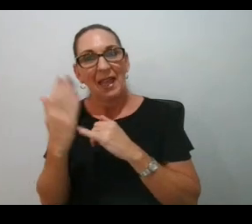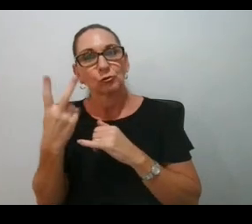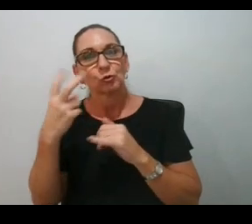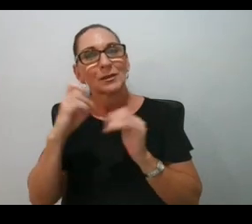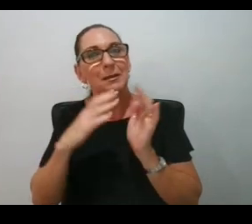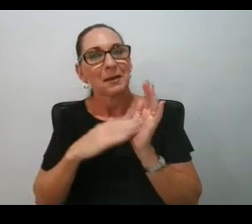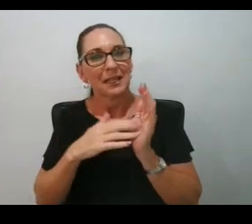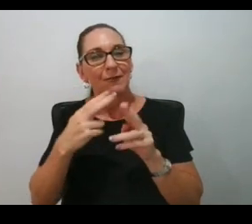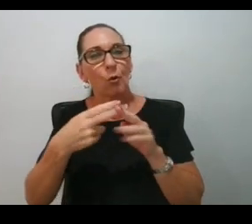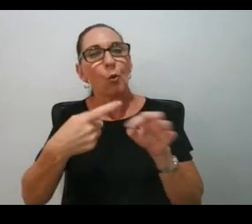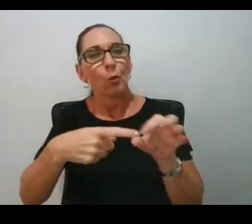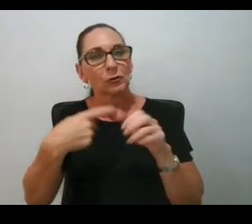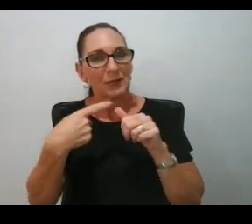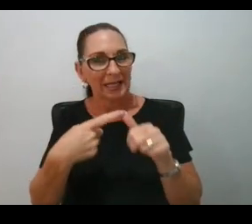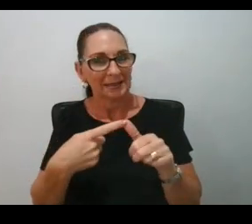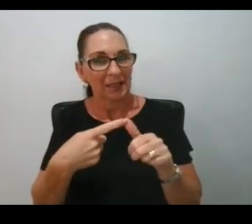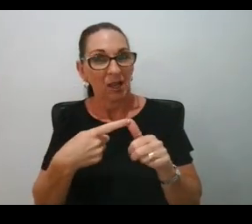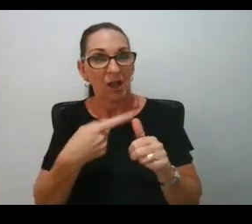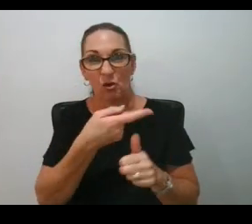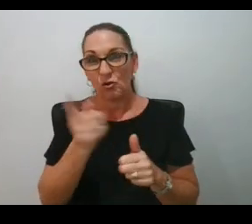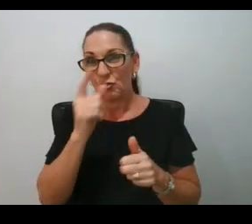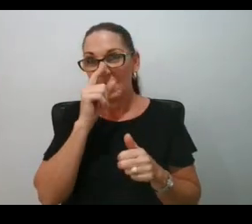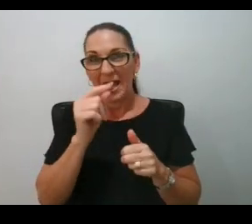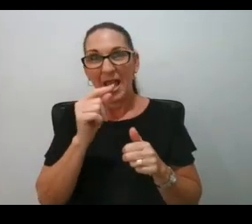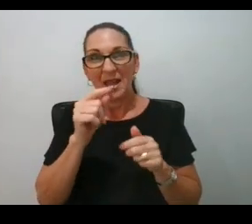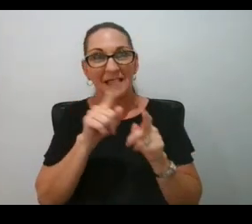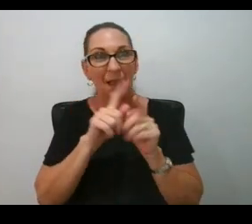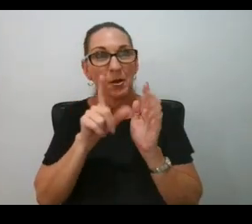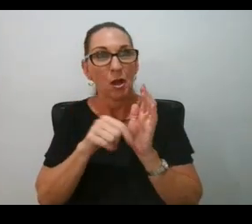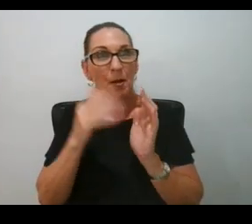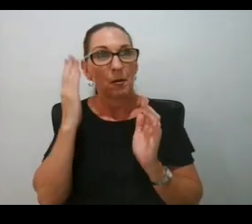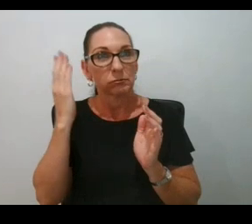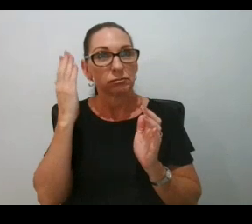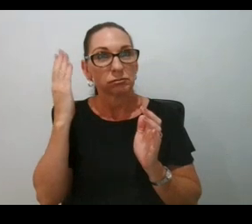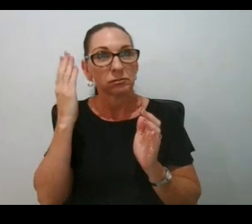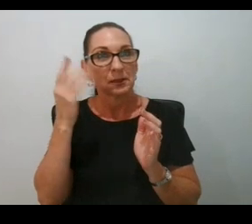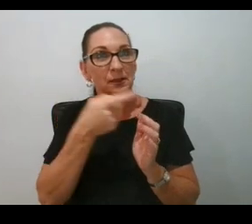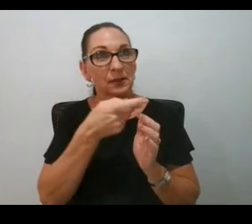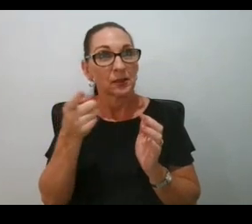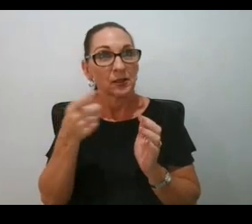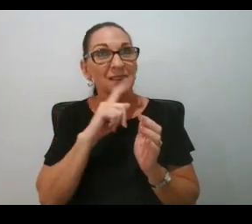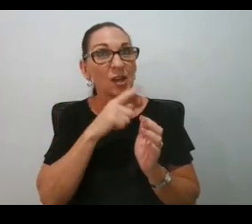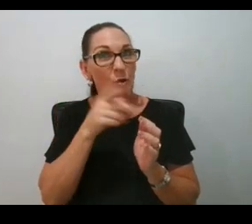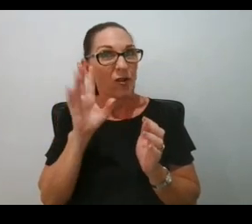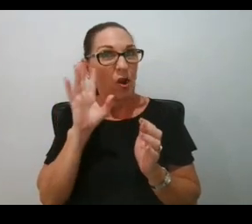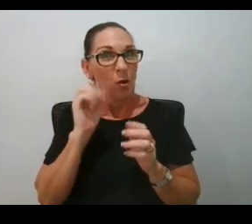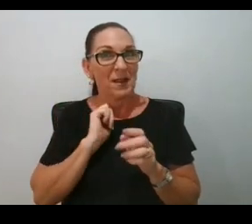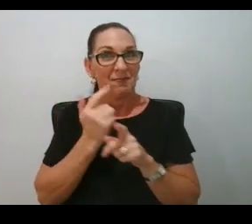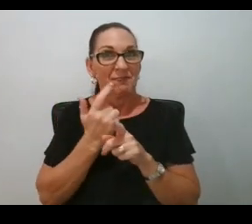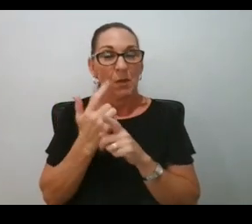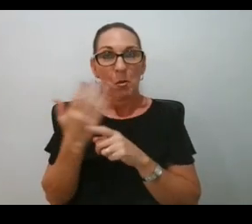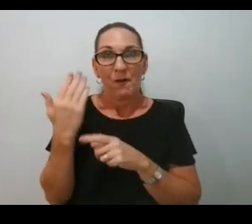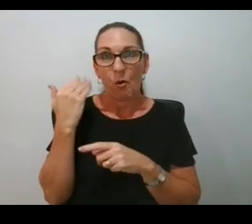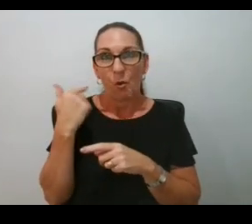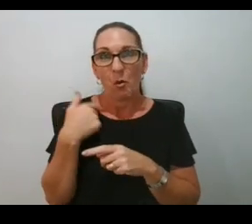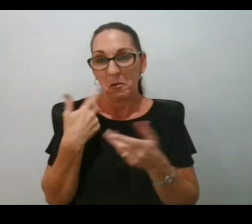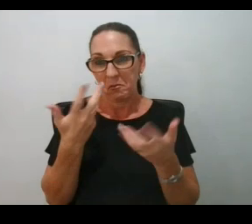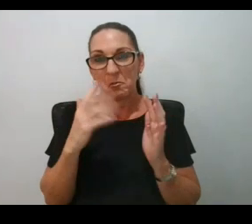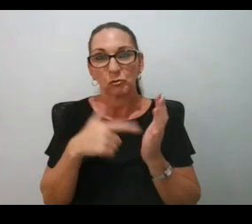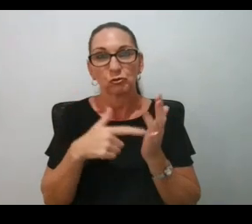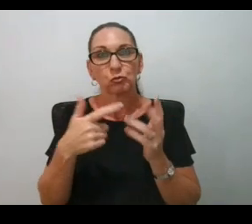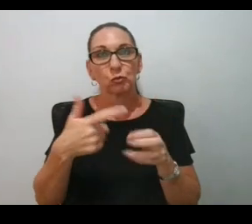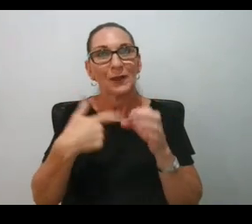welcome to send through your questions as the webinar As those of you who've listened to me before, I'm happy for questions along the way because that'll